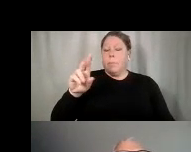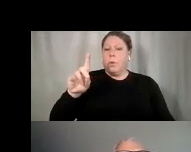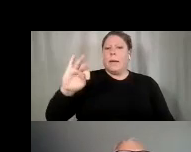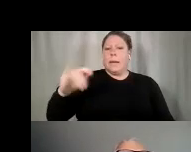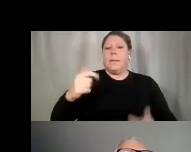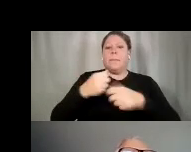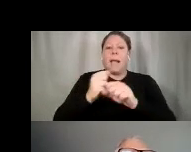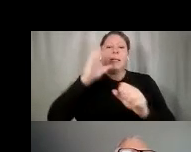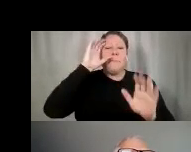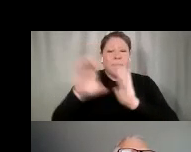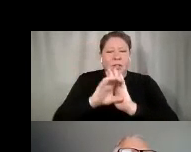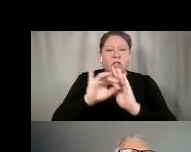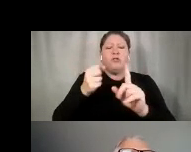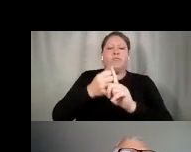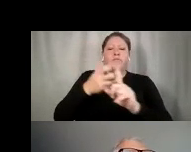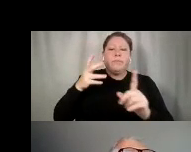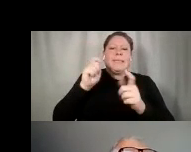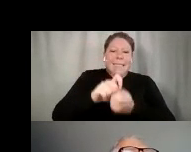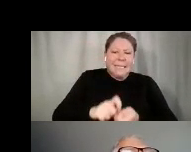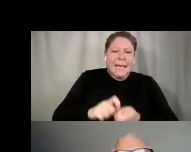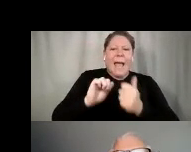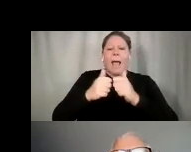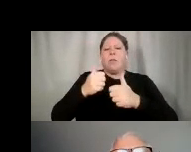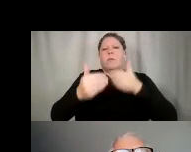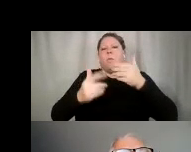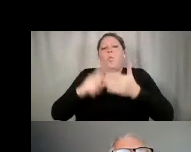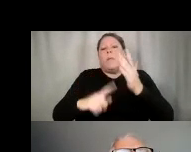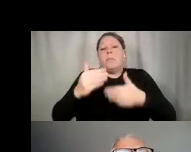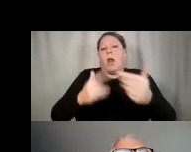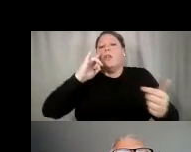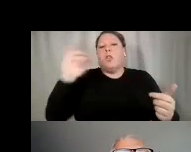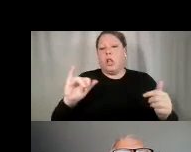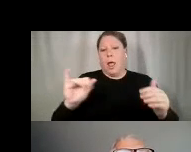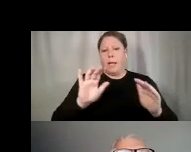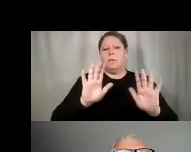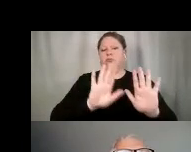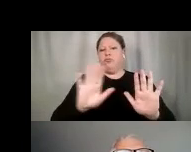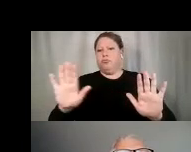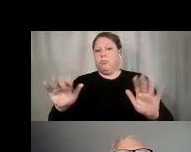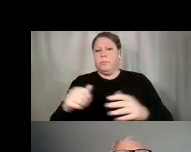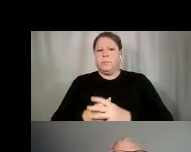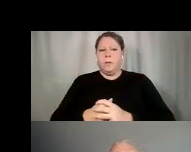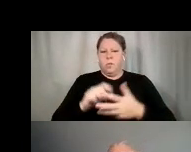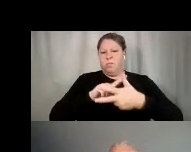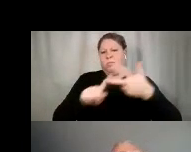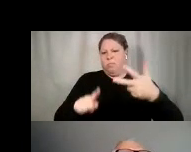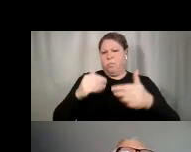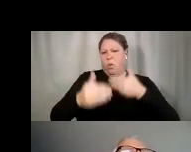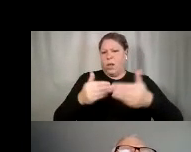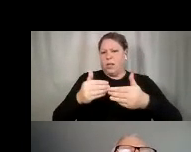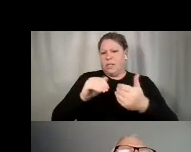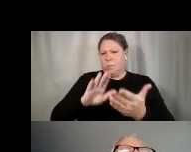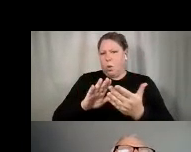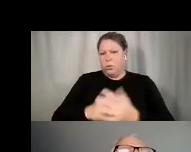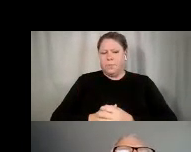details of how the process works. These are all good ways to identify some process approaches. And then